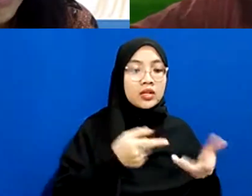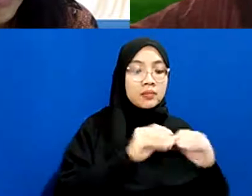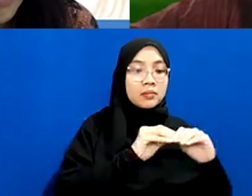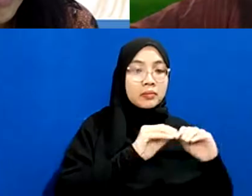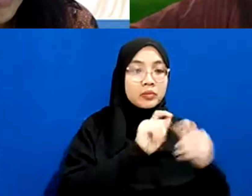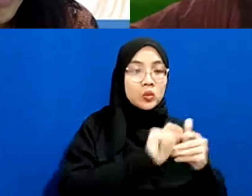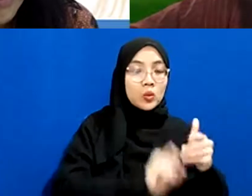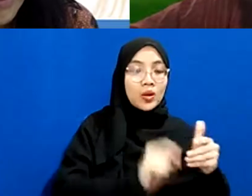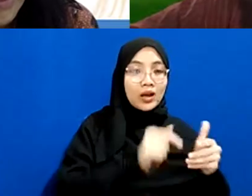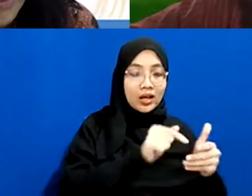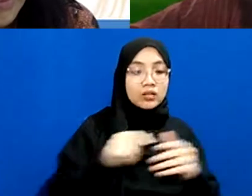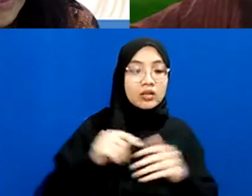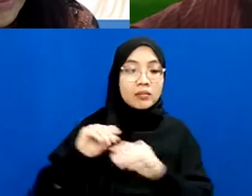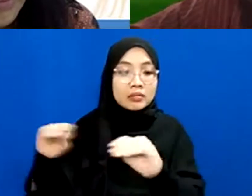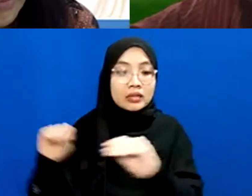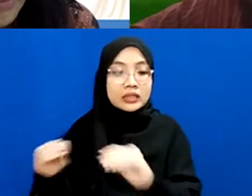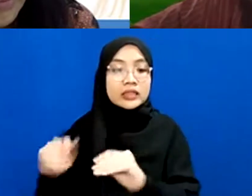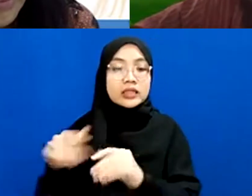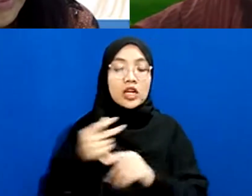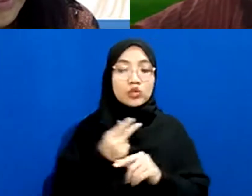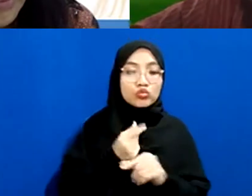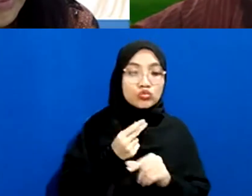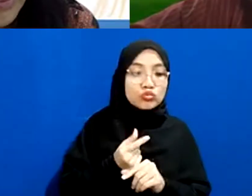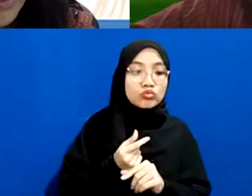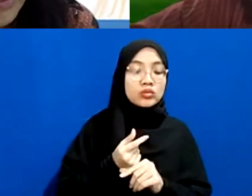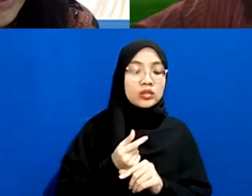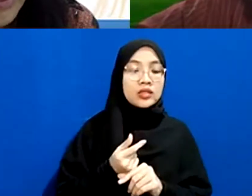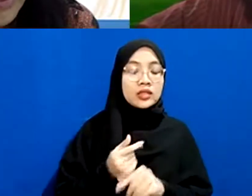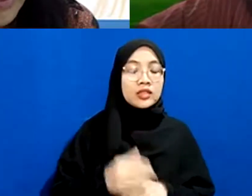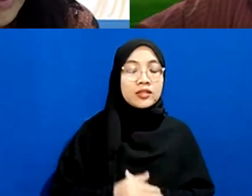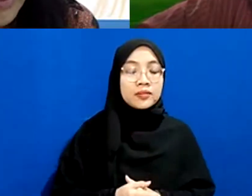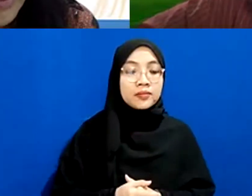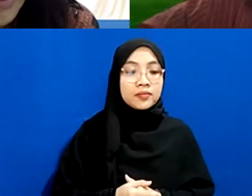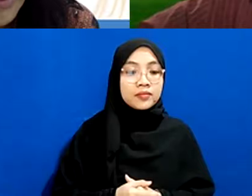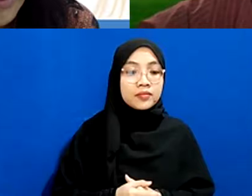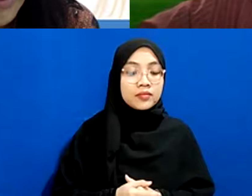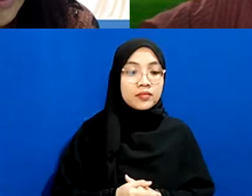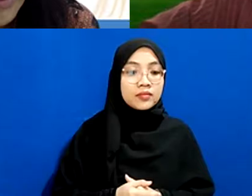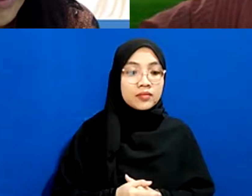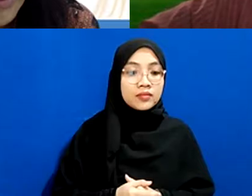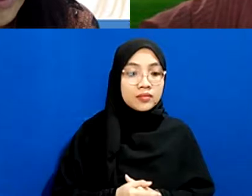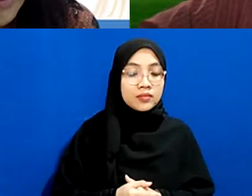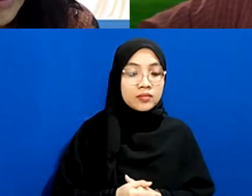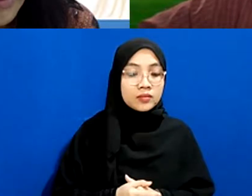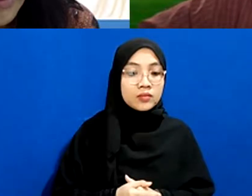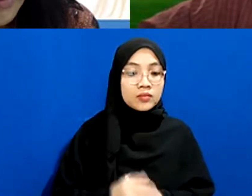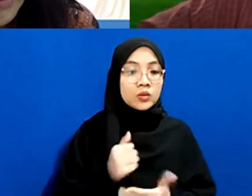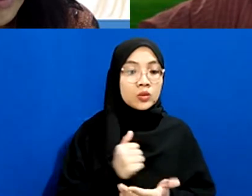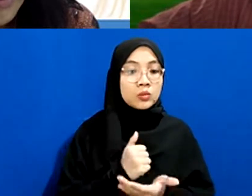some extremely useful, interesting insight into the overuse